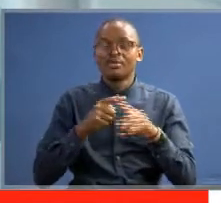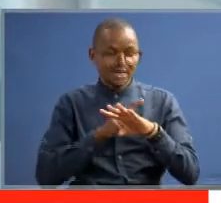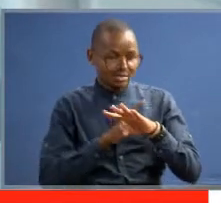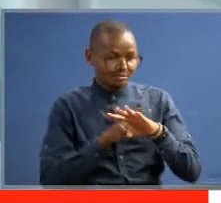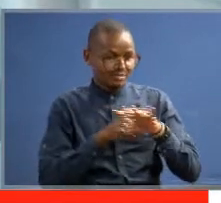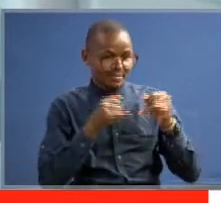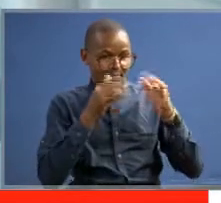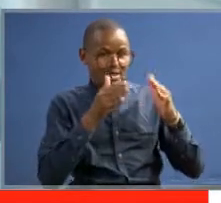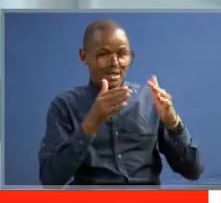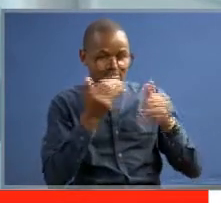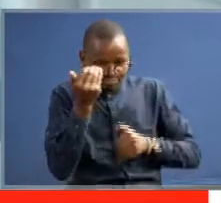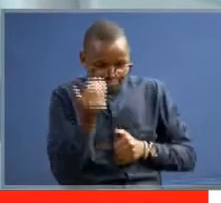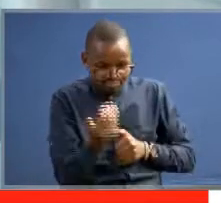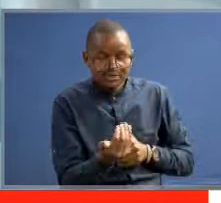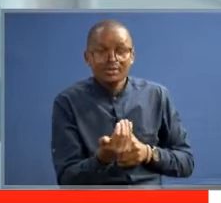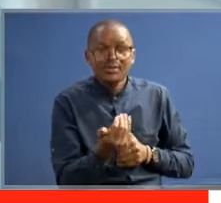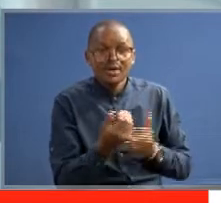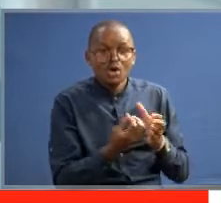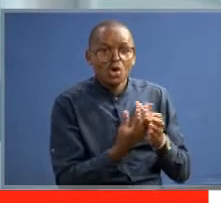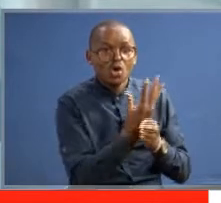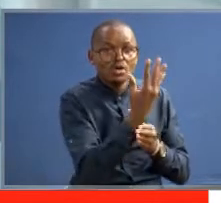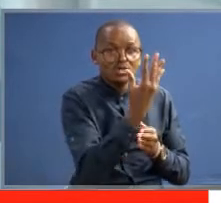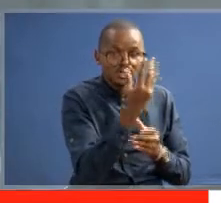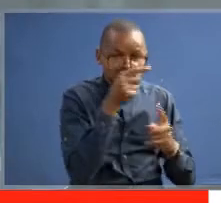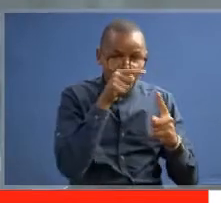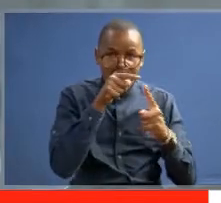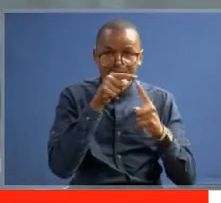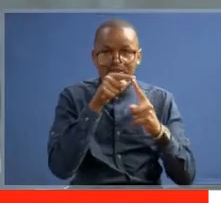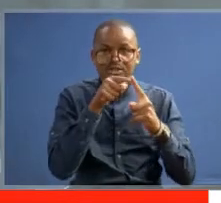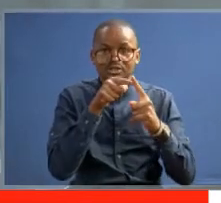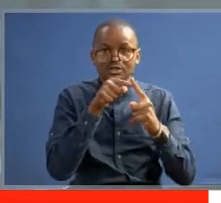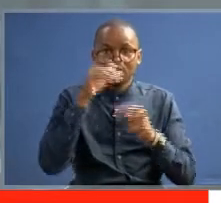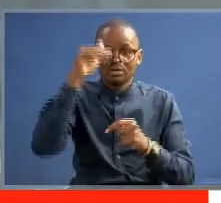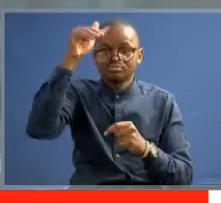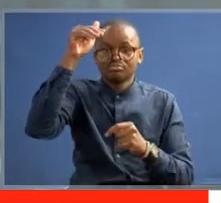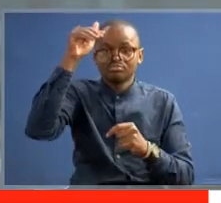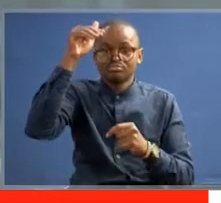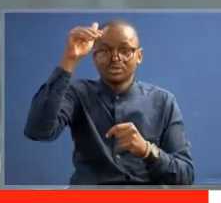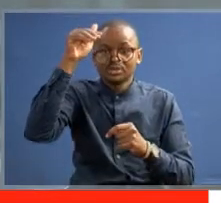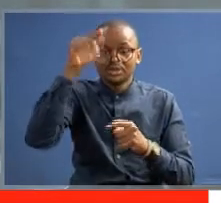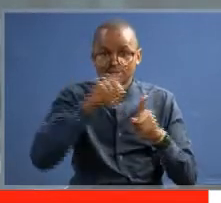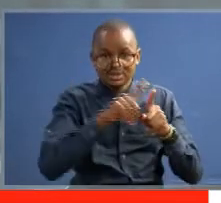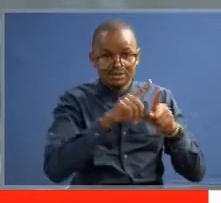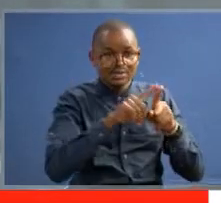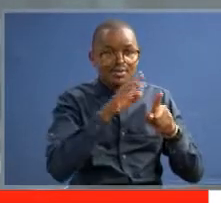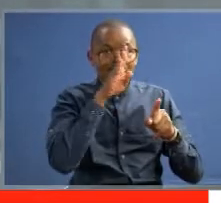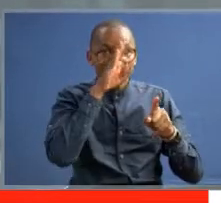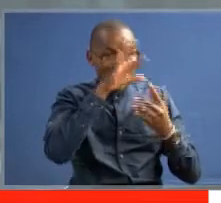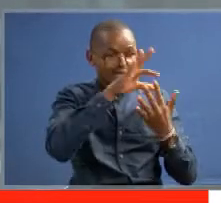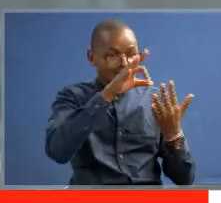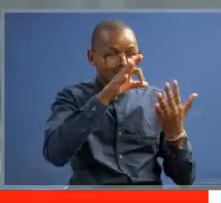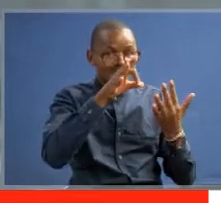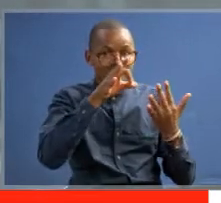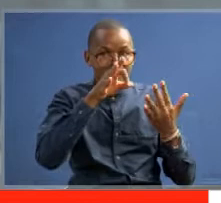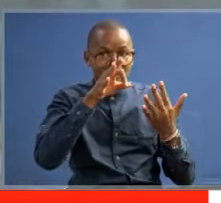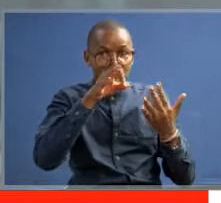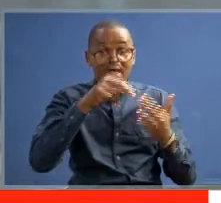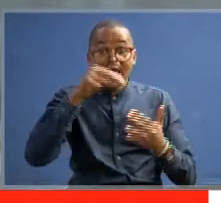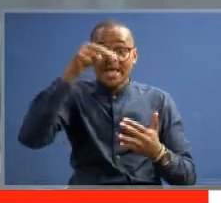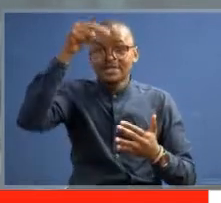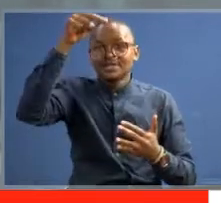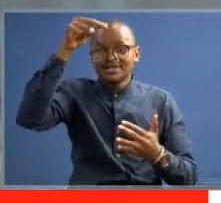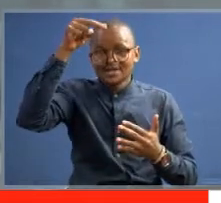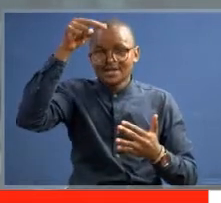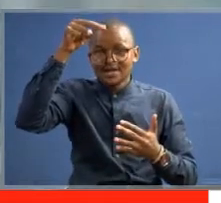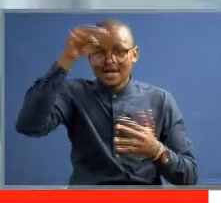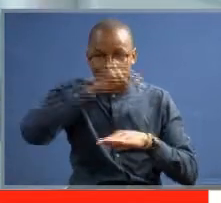when the player was a child, maybe growing up into teenage, into adulthood, and so on, and being selected into the senior national team. A lot